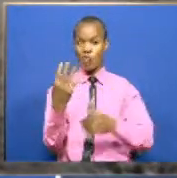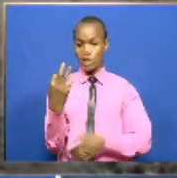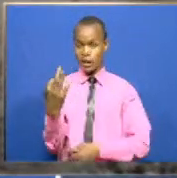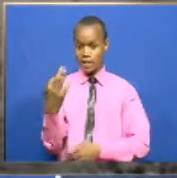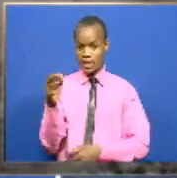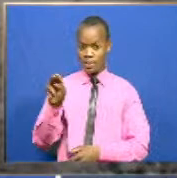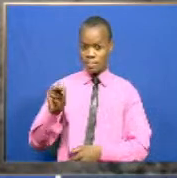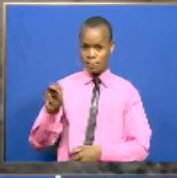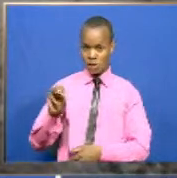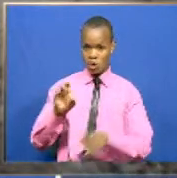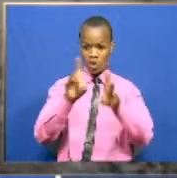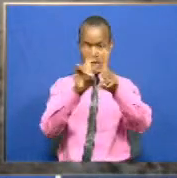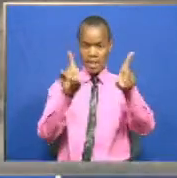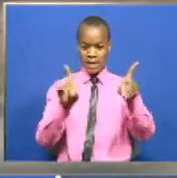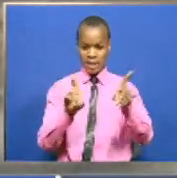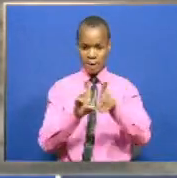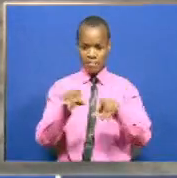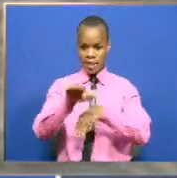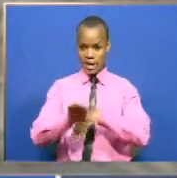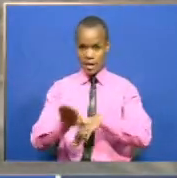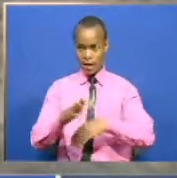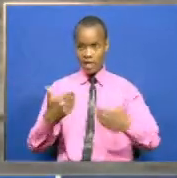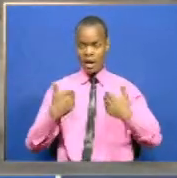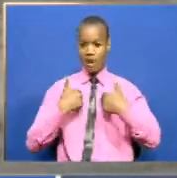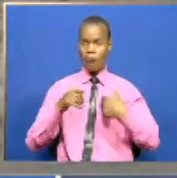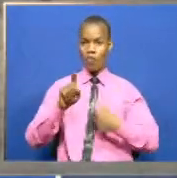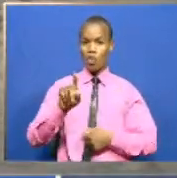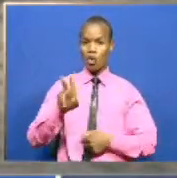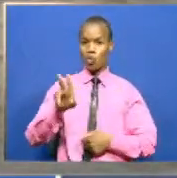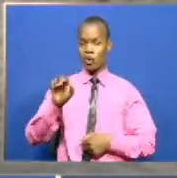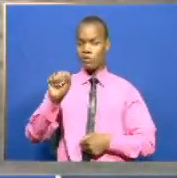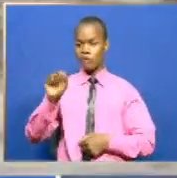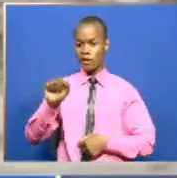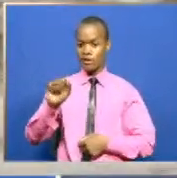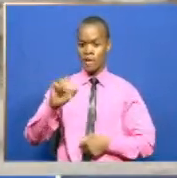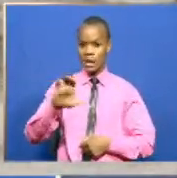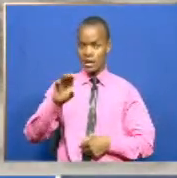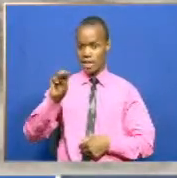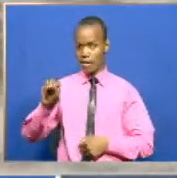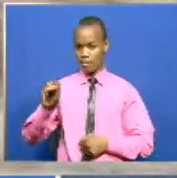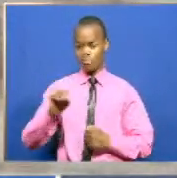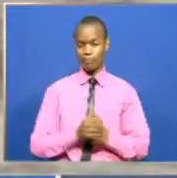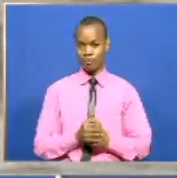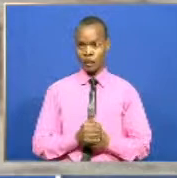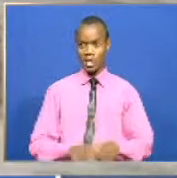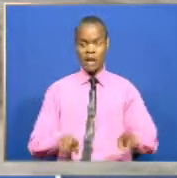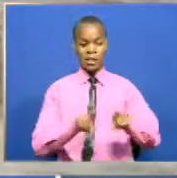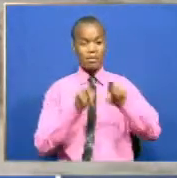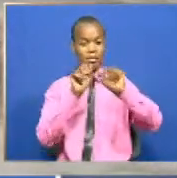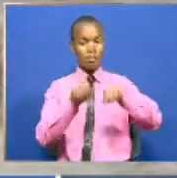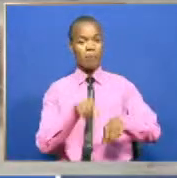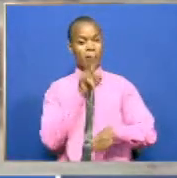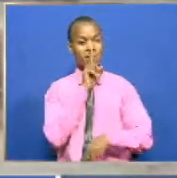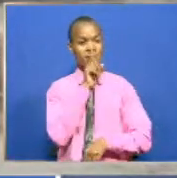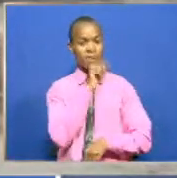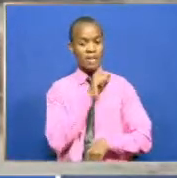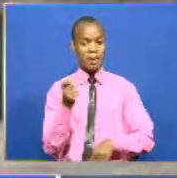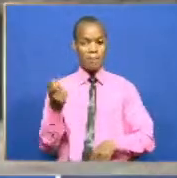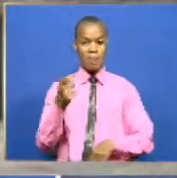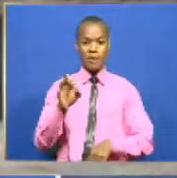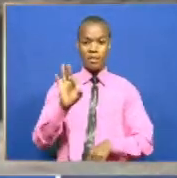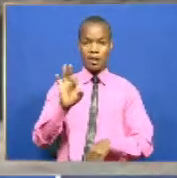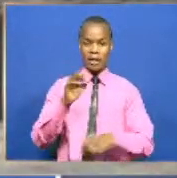in the area with 125 cubic meters capacity, which is expected to be completed by March next